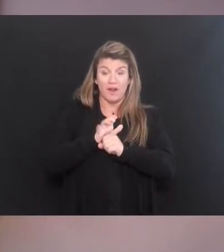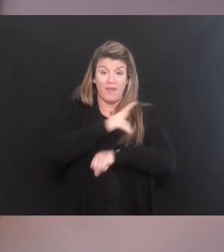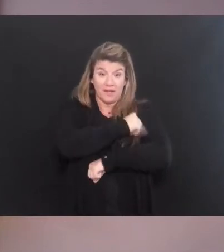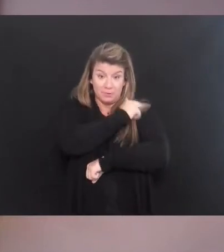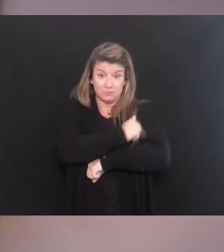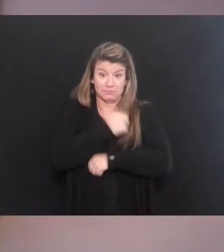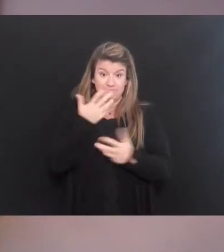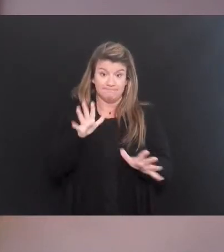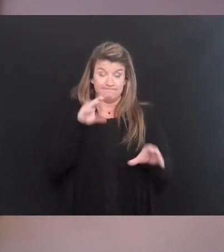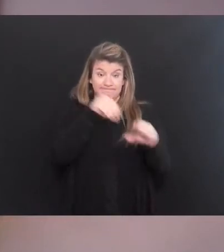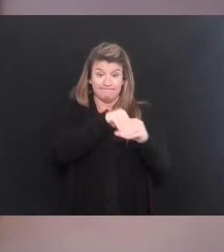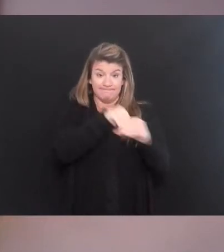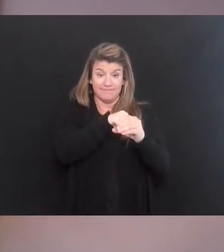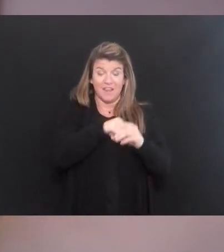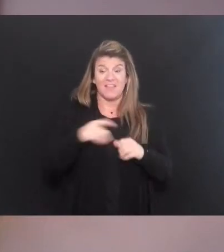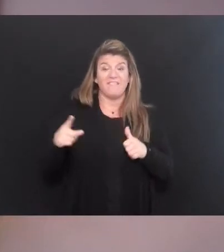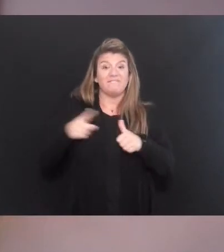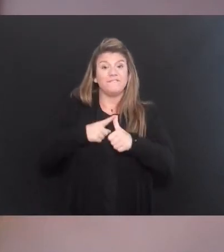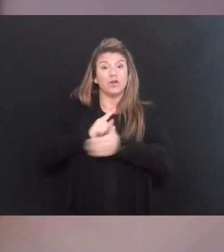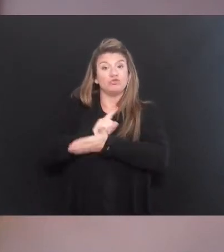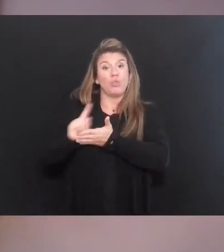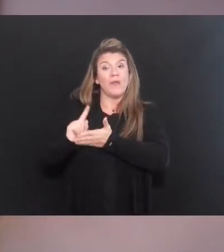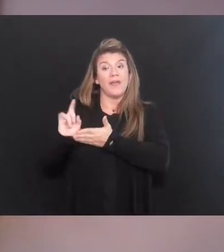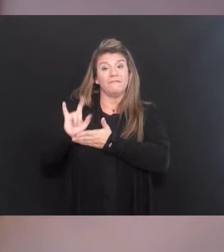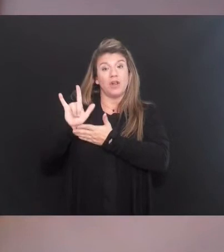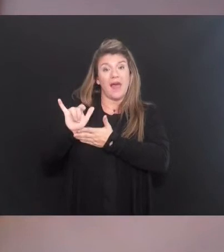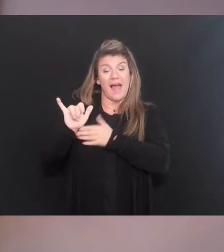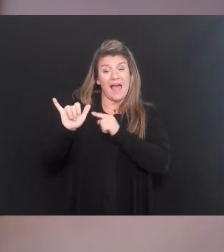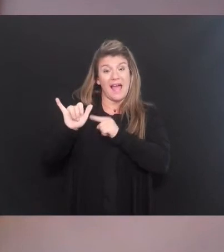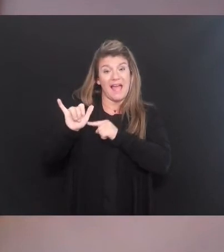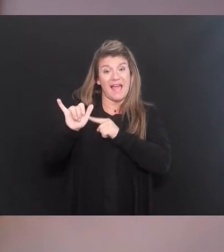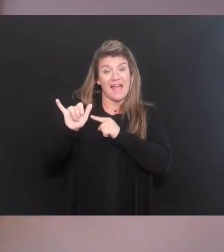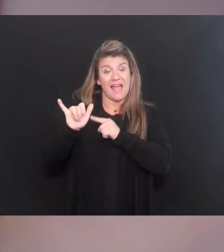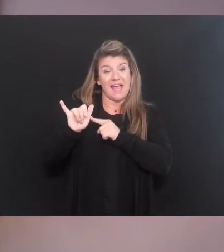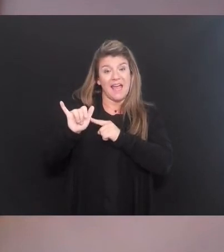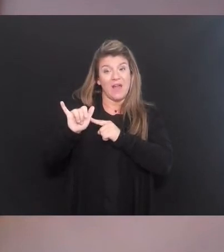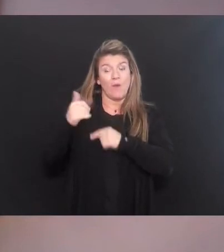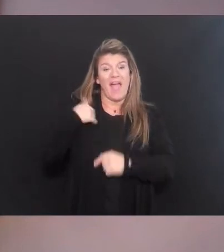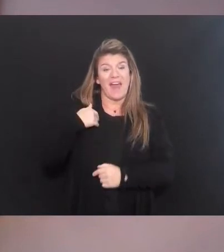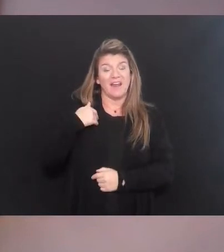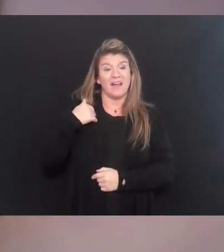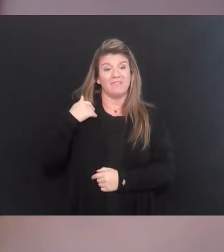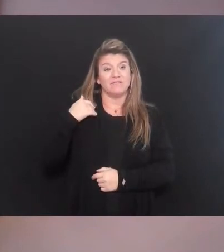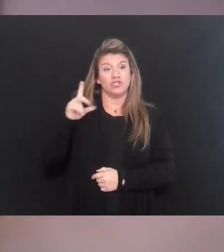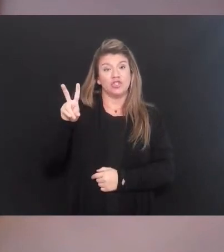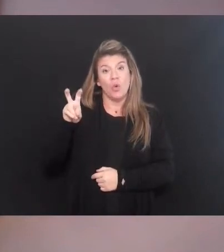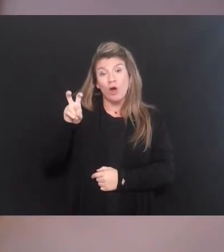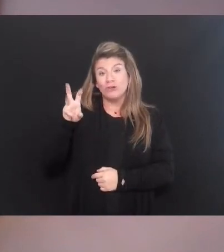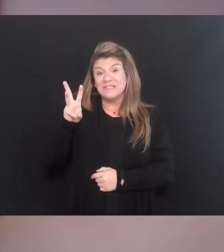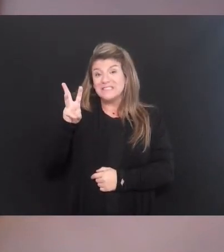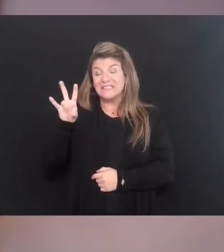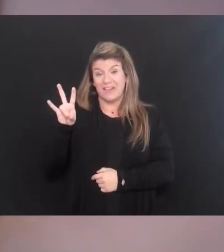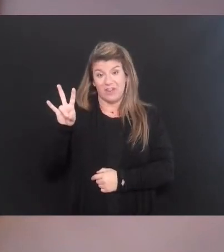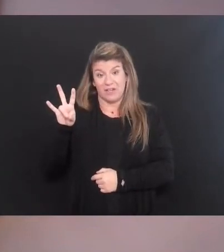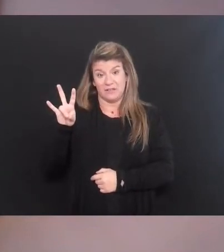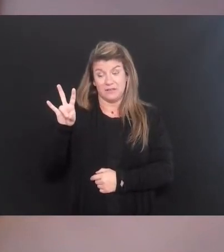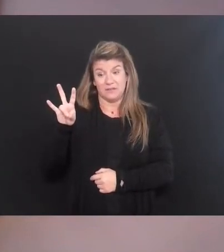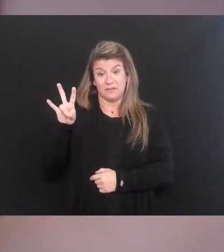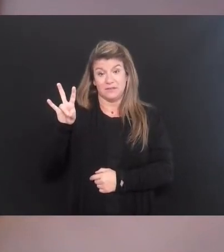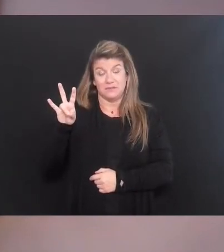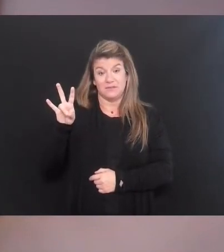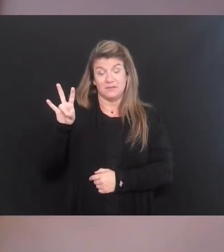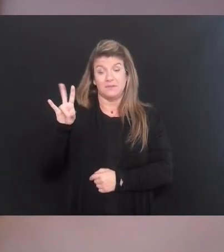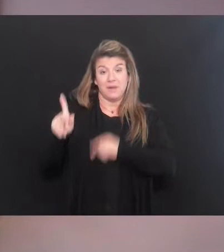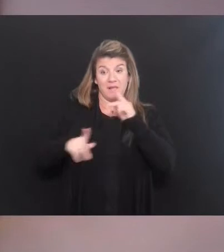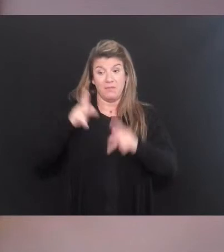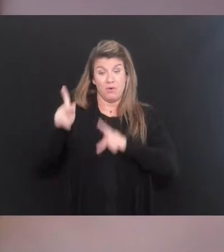hospitals. The first week of July, that was 52. We have 267 West